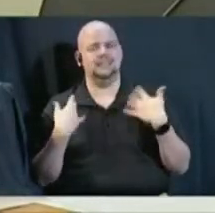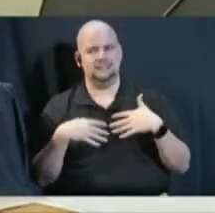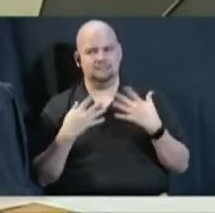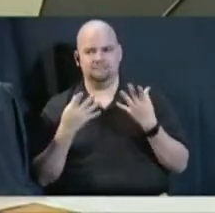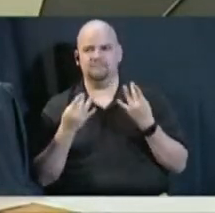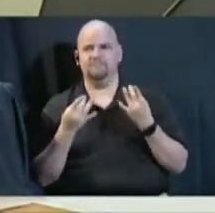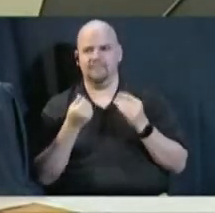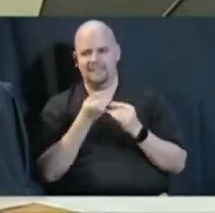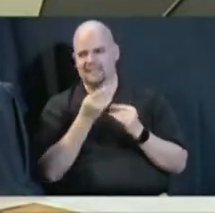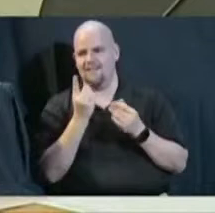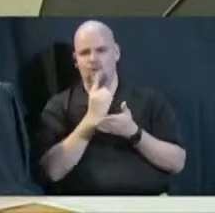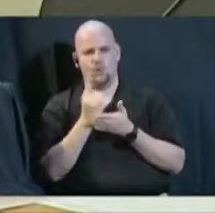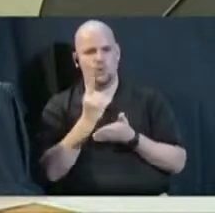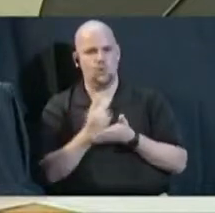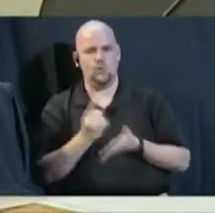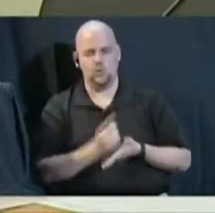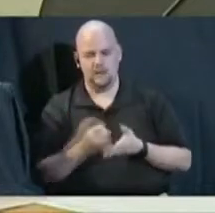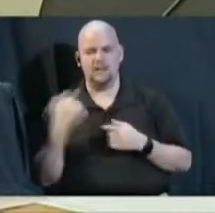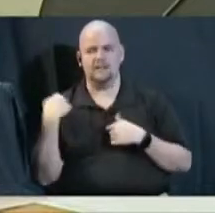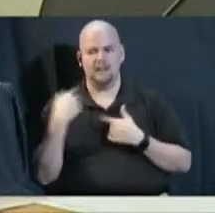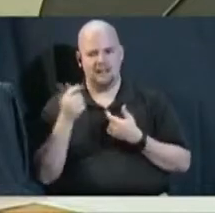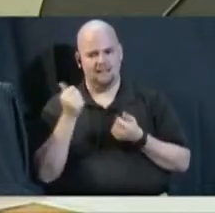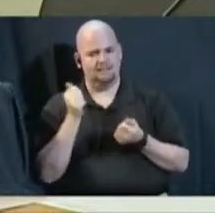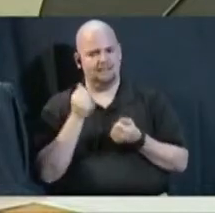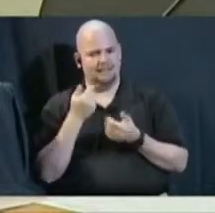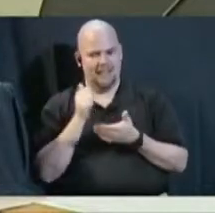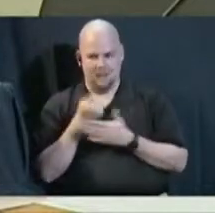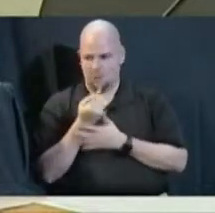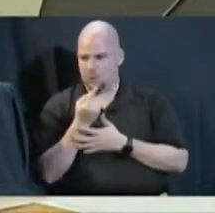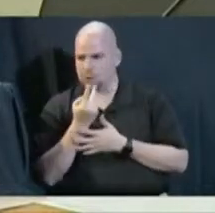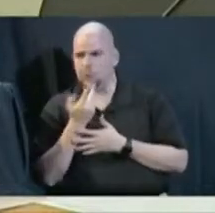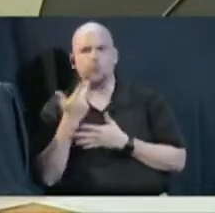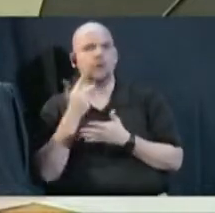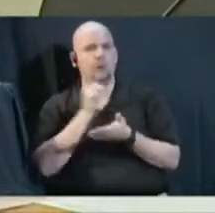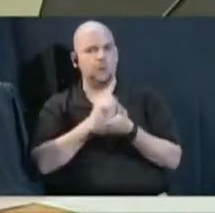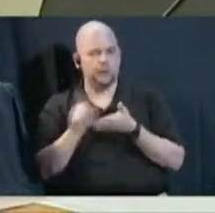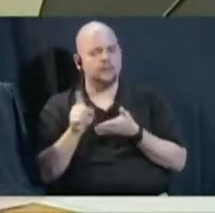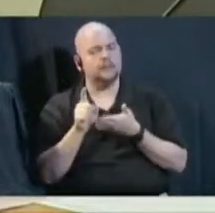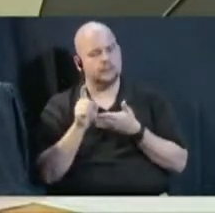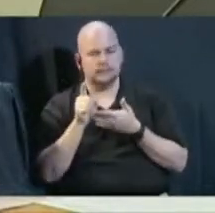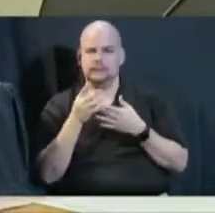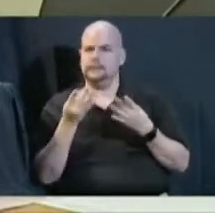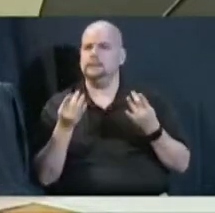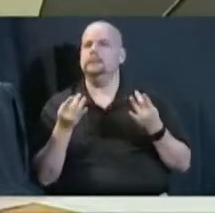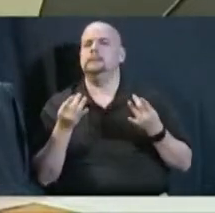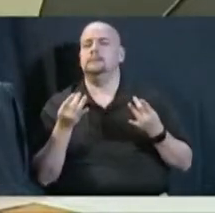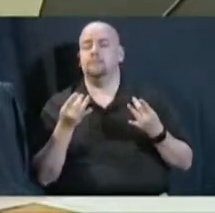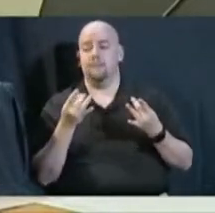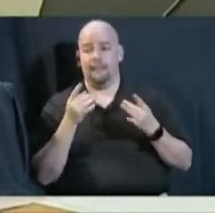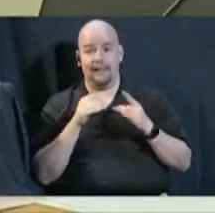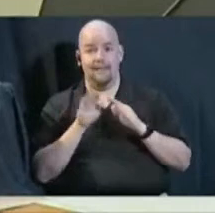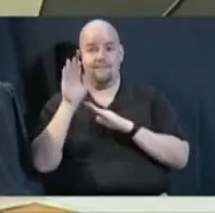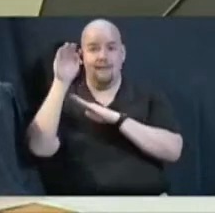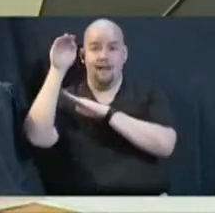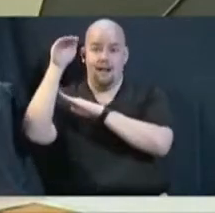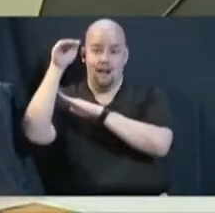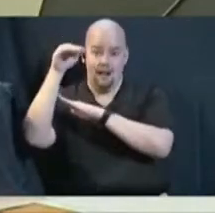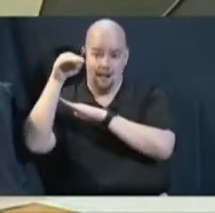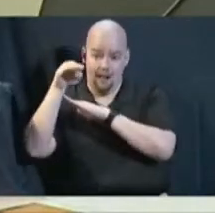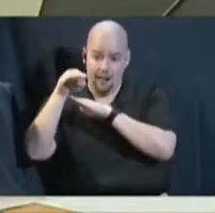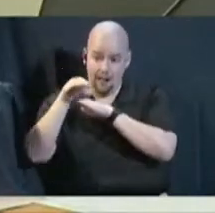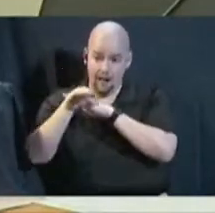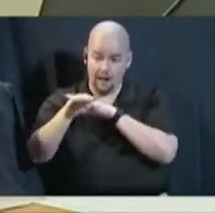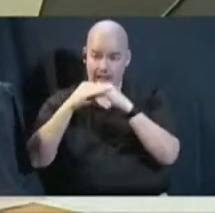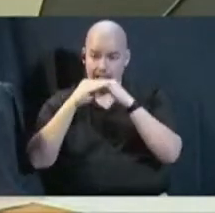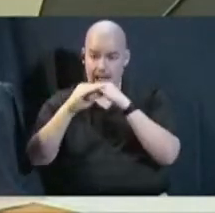last several weeks, particularly the last few. And if that is starting to level off, we